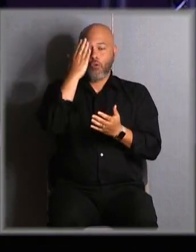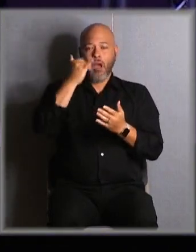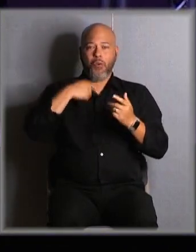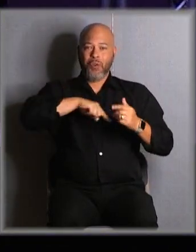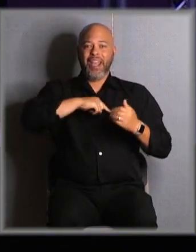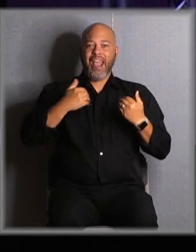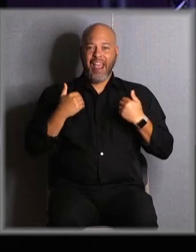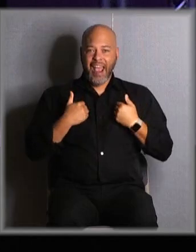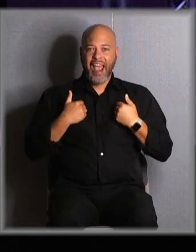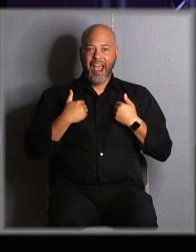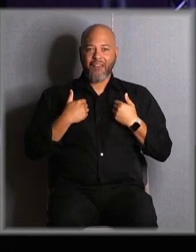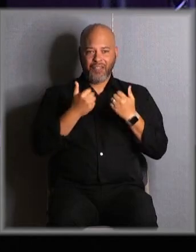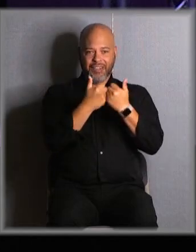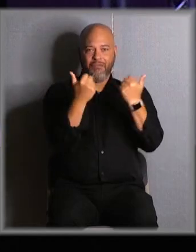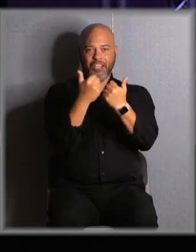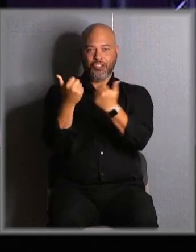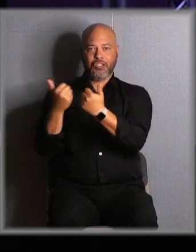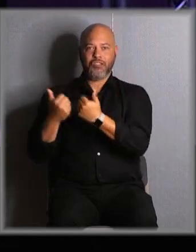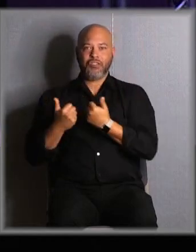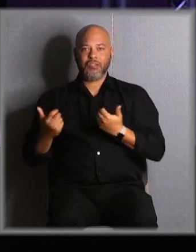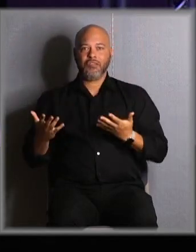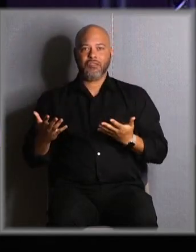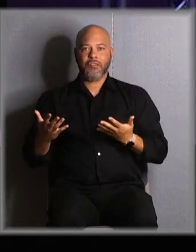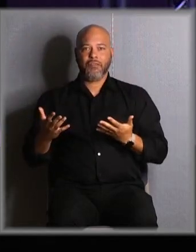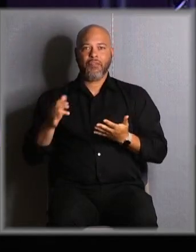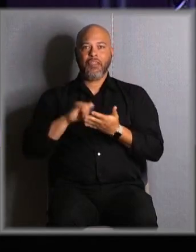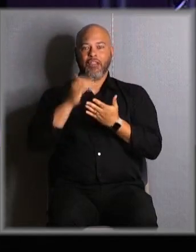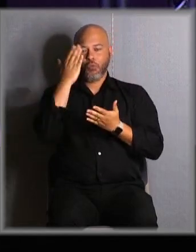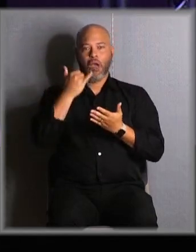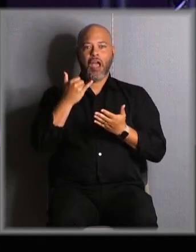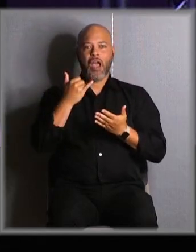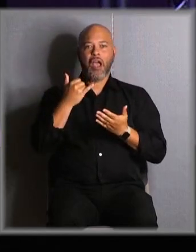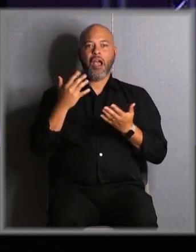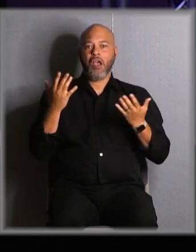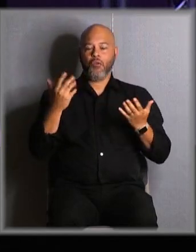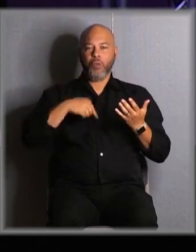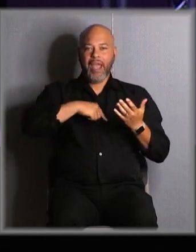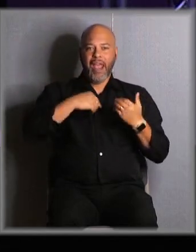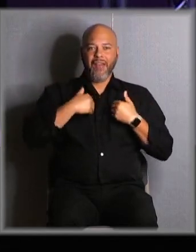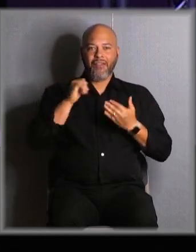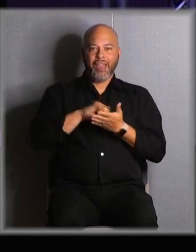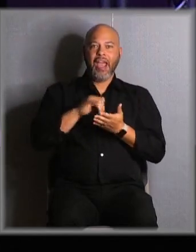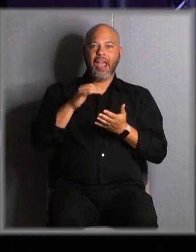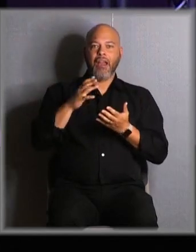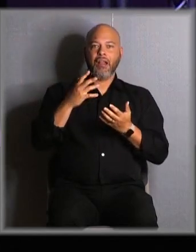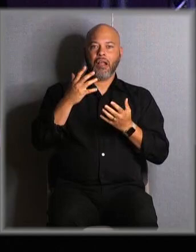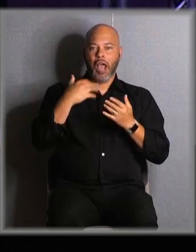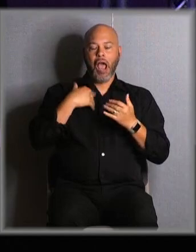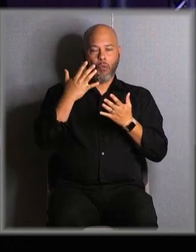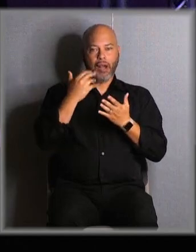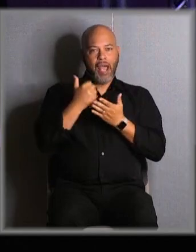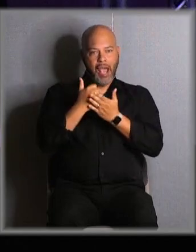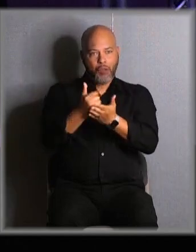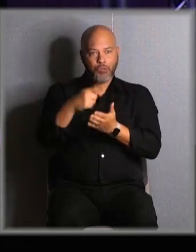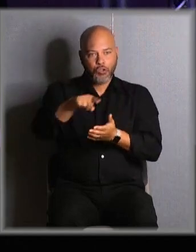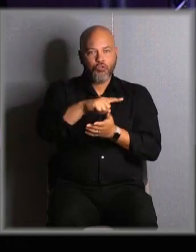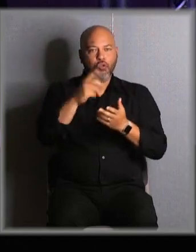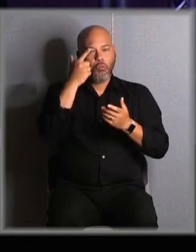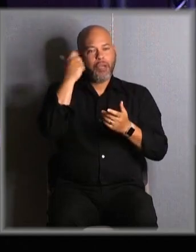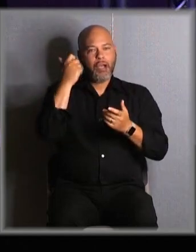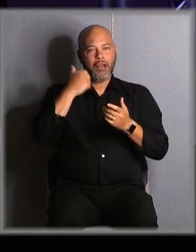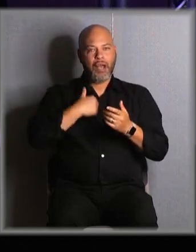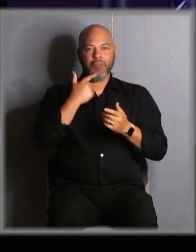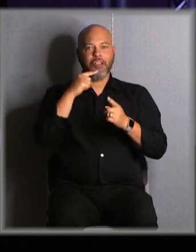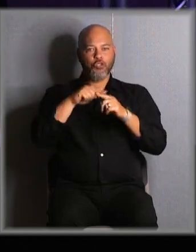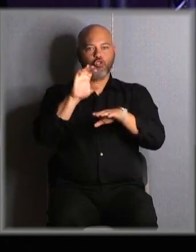have division. That's where we have division, and that's why I say, amen, let me help us here, Hilldale, because I say this to the